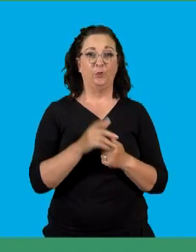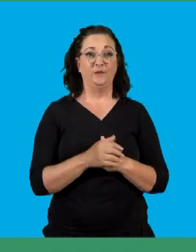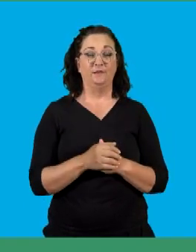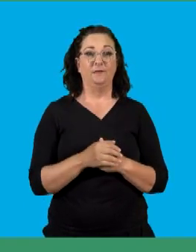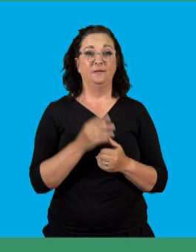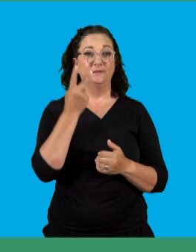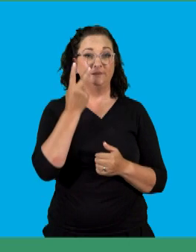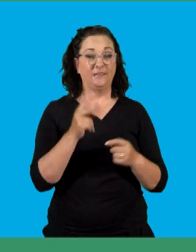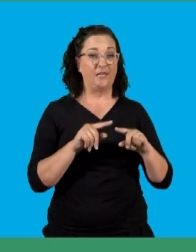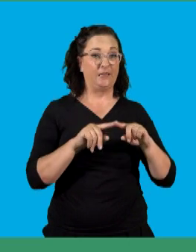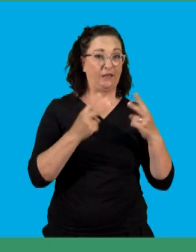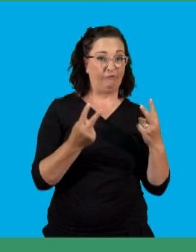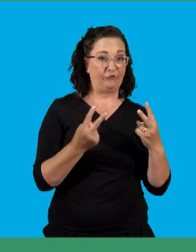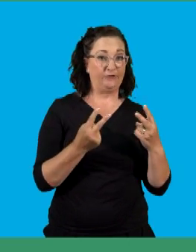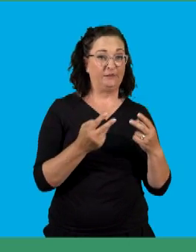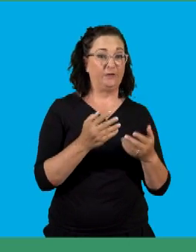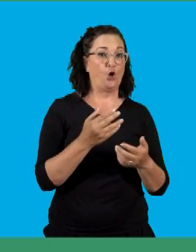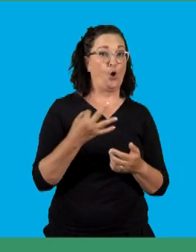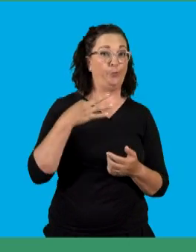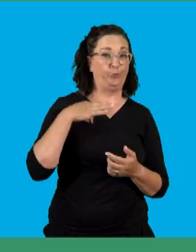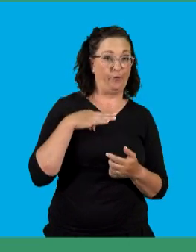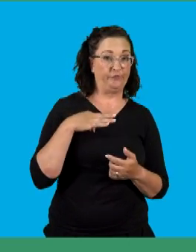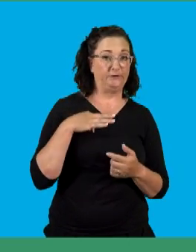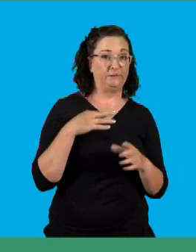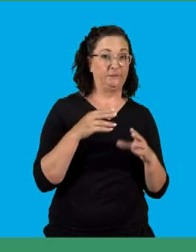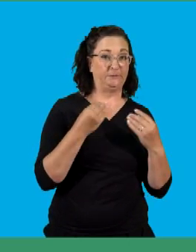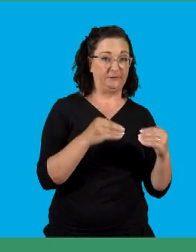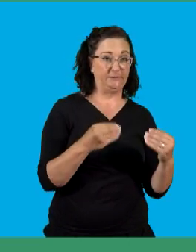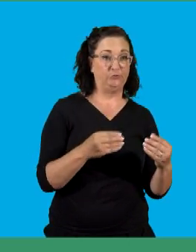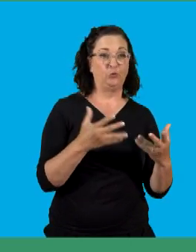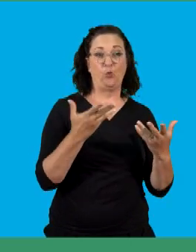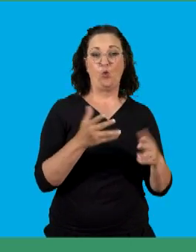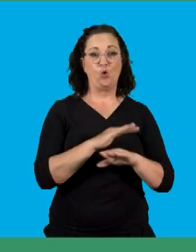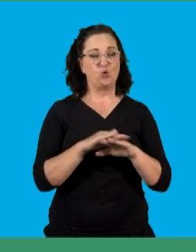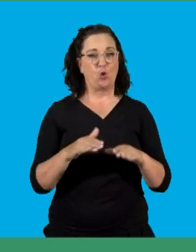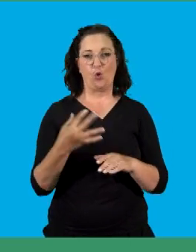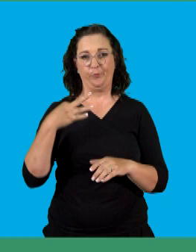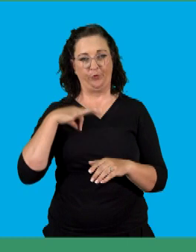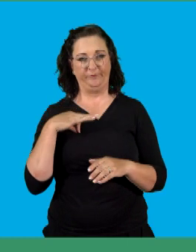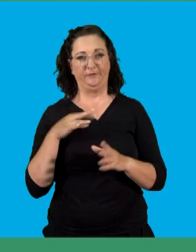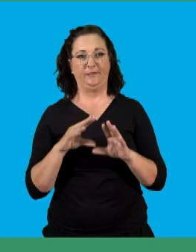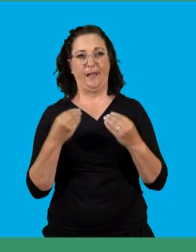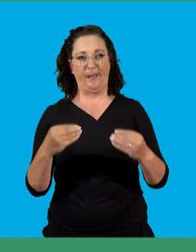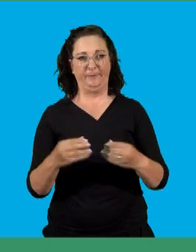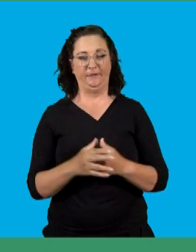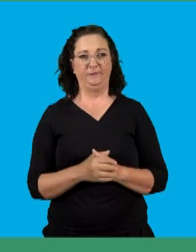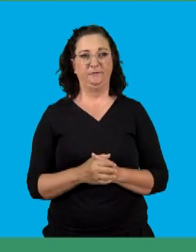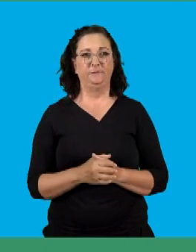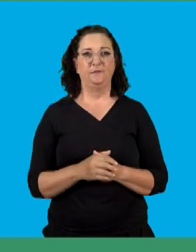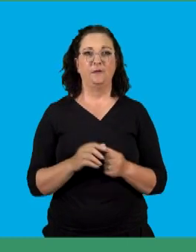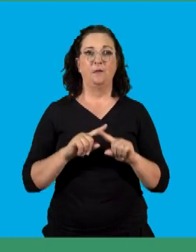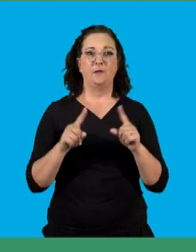outline the differences between profit and non-profit organizations or companies. Define the meaning of the